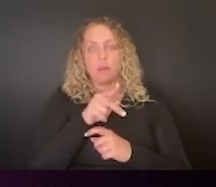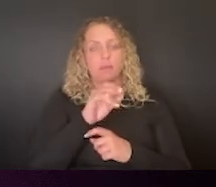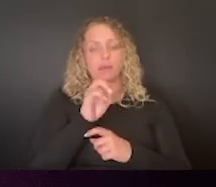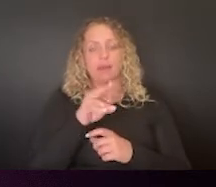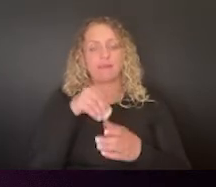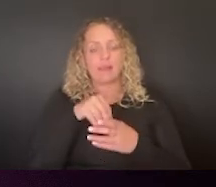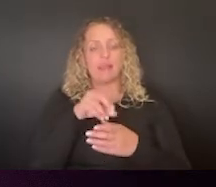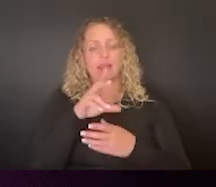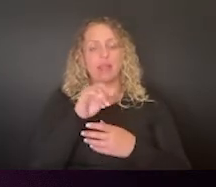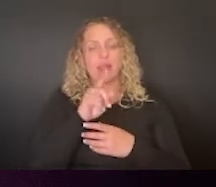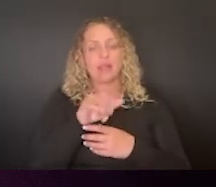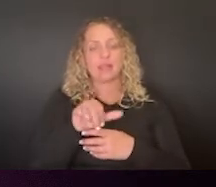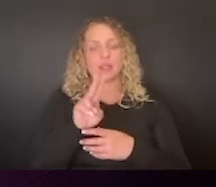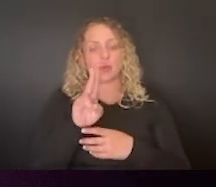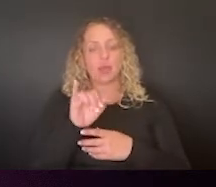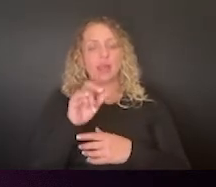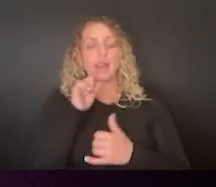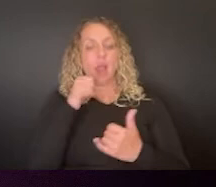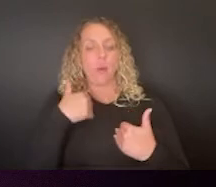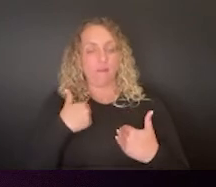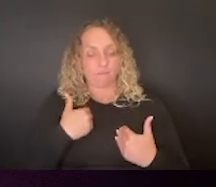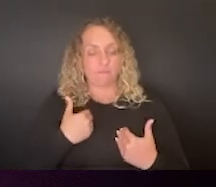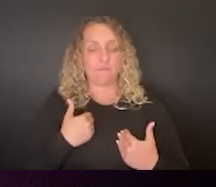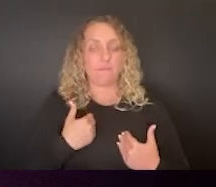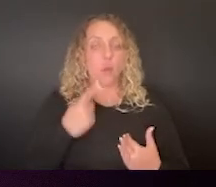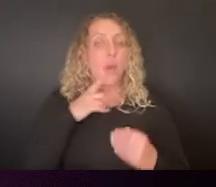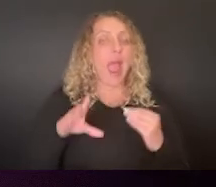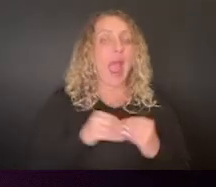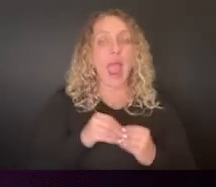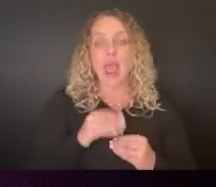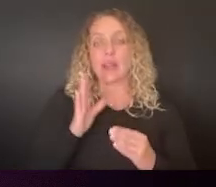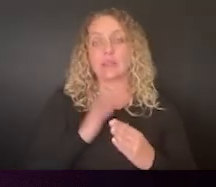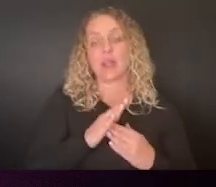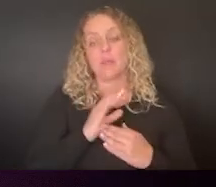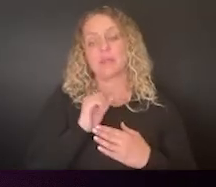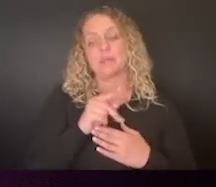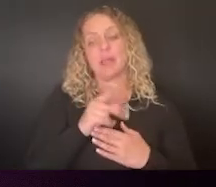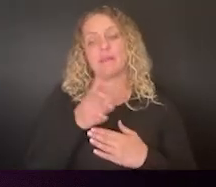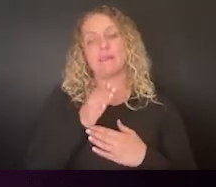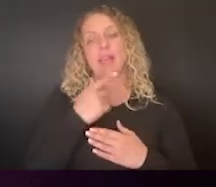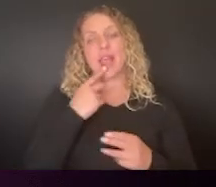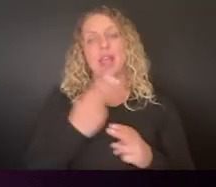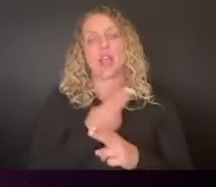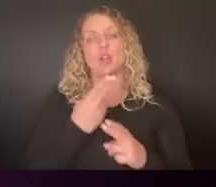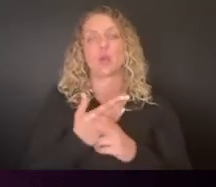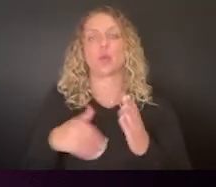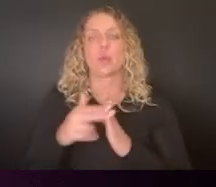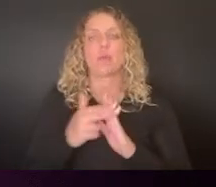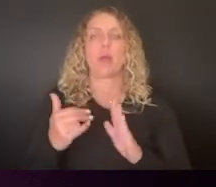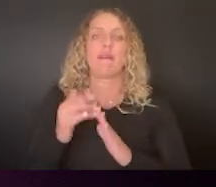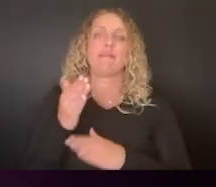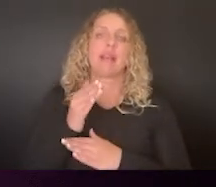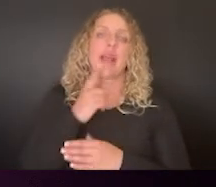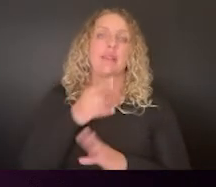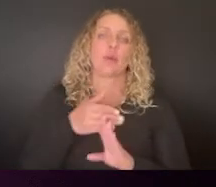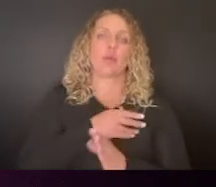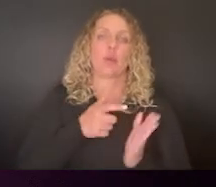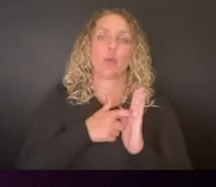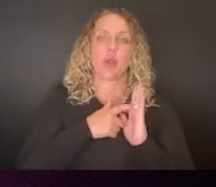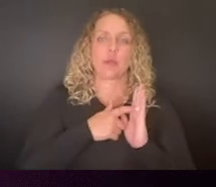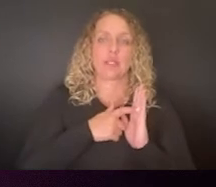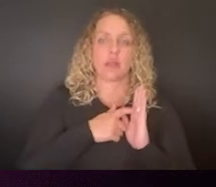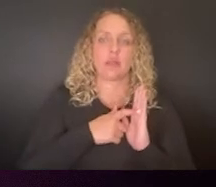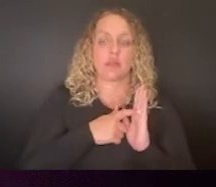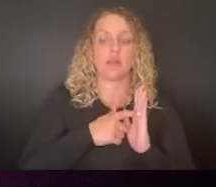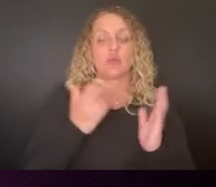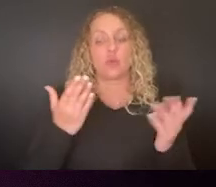secret. Top nav. There wasn't a top nav in the legacy UI, and now there is one.